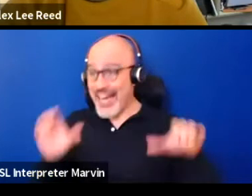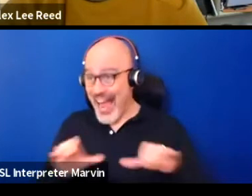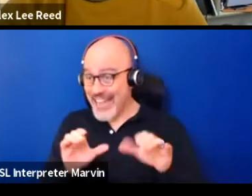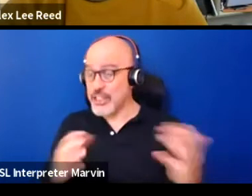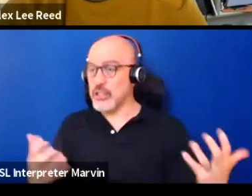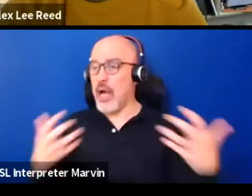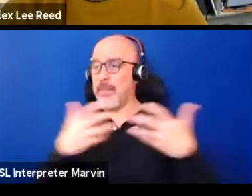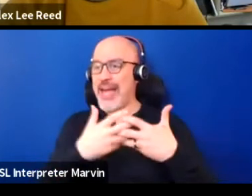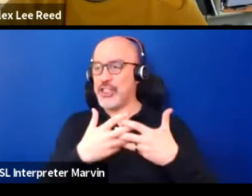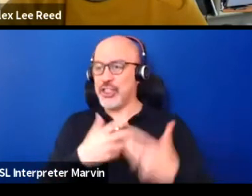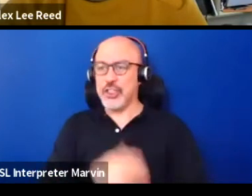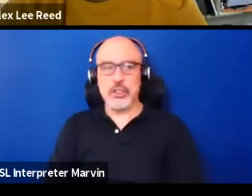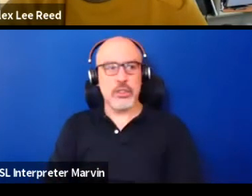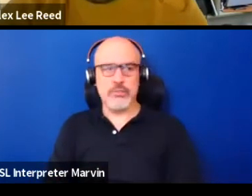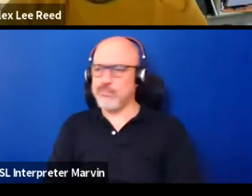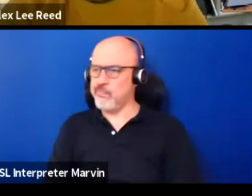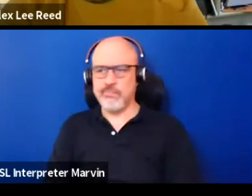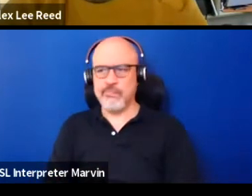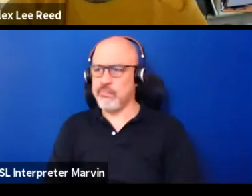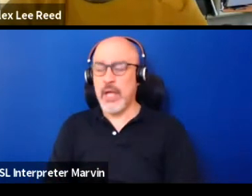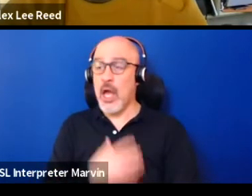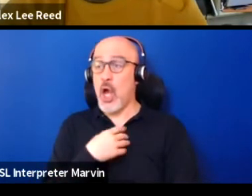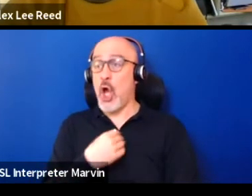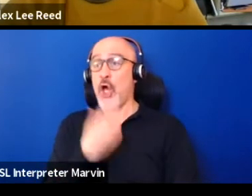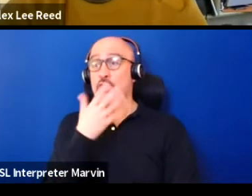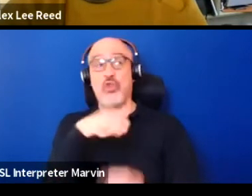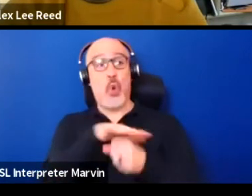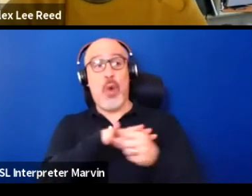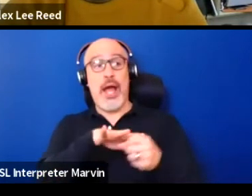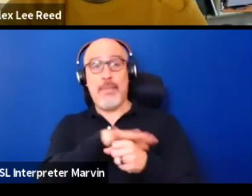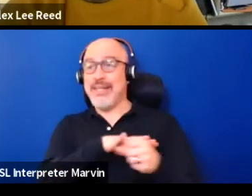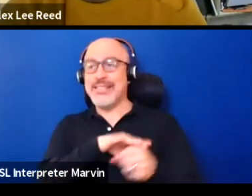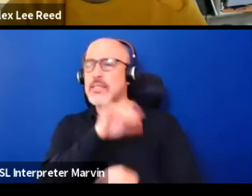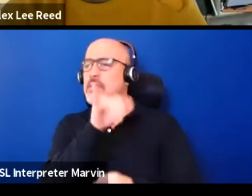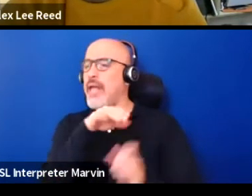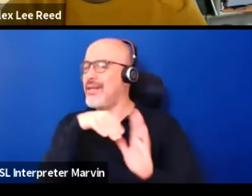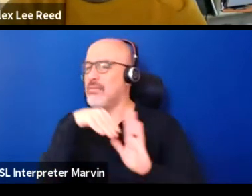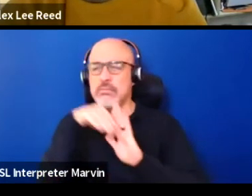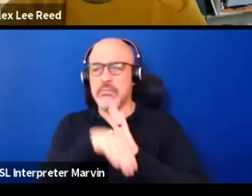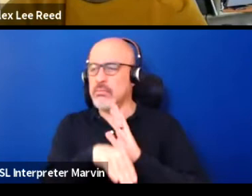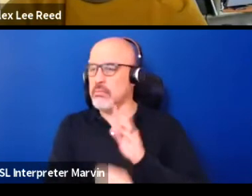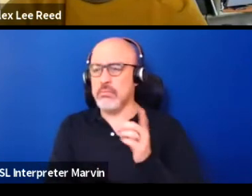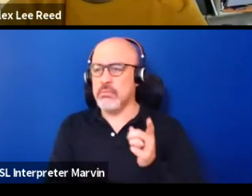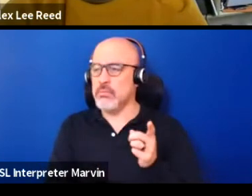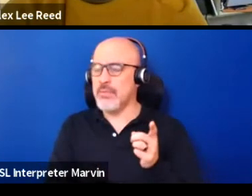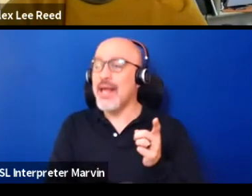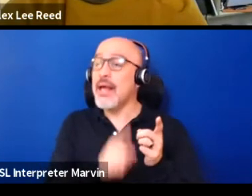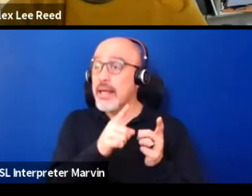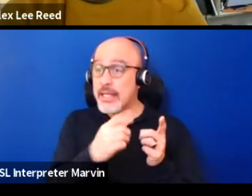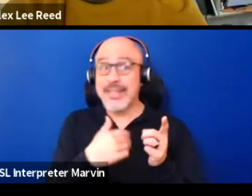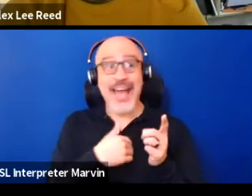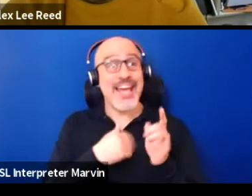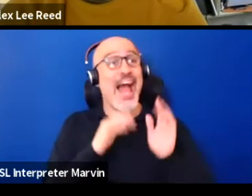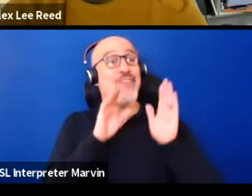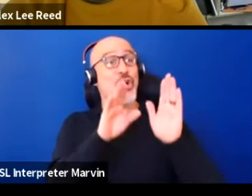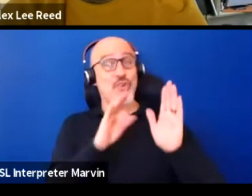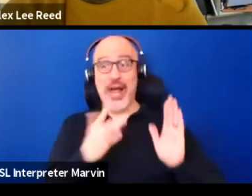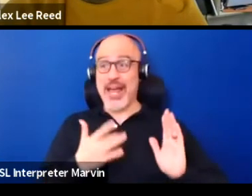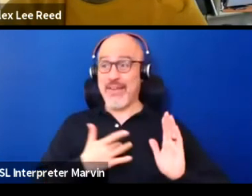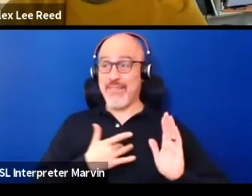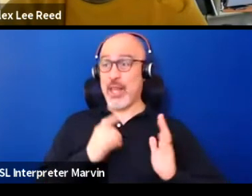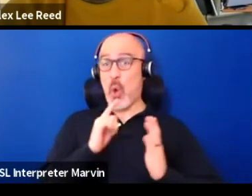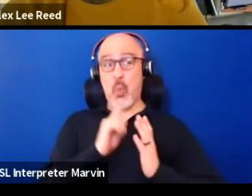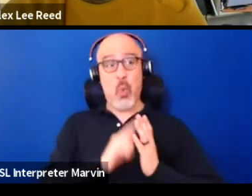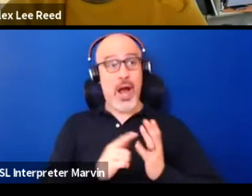I find so many of the predominantly white institutions, that's where they fall down. they have a really great sense of what they want